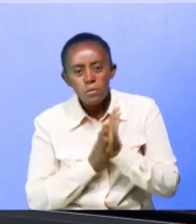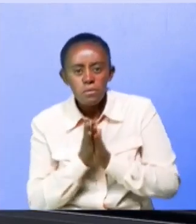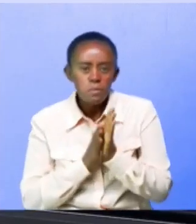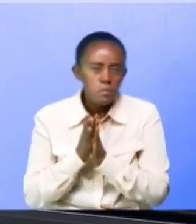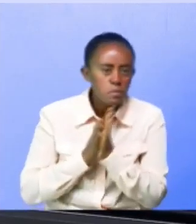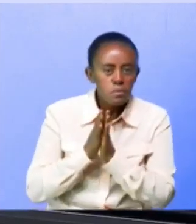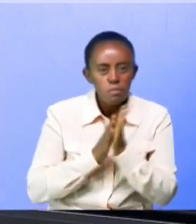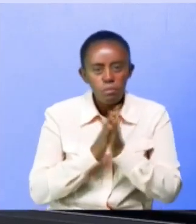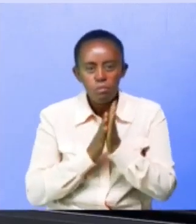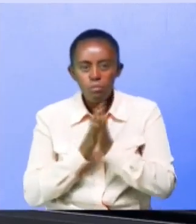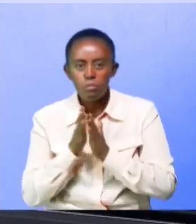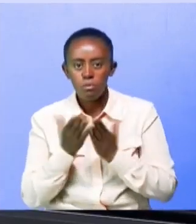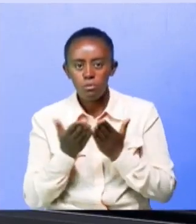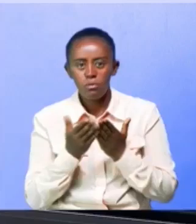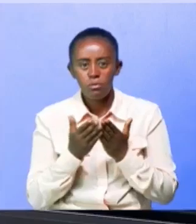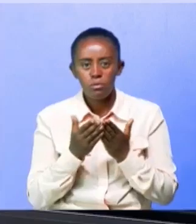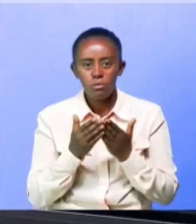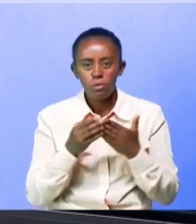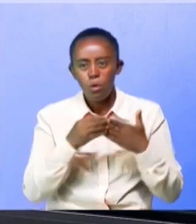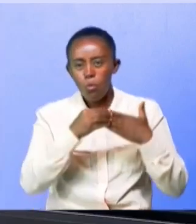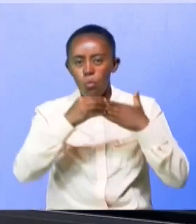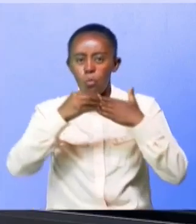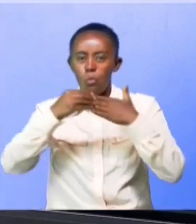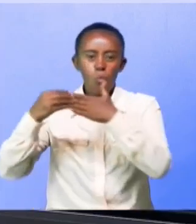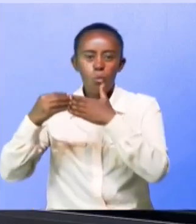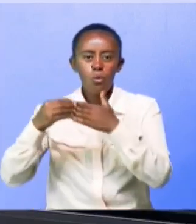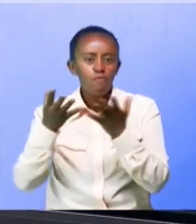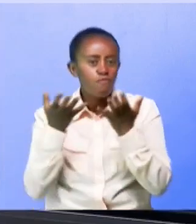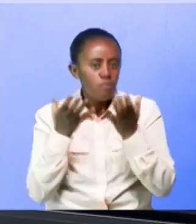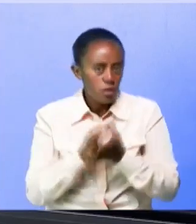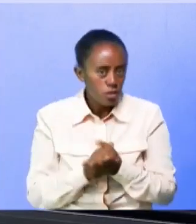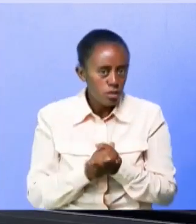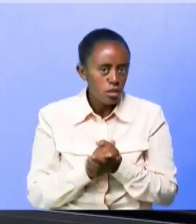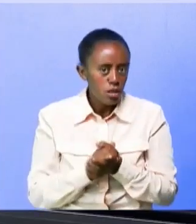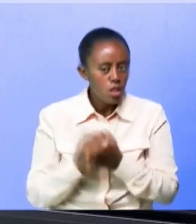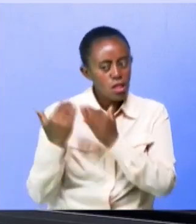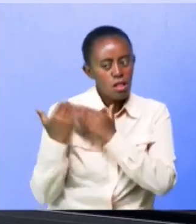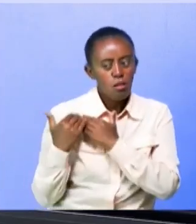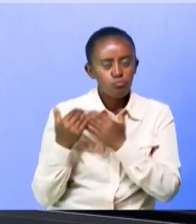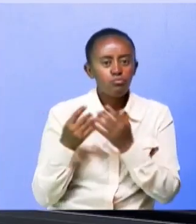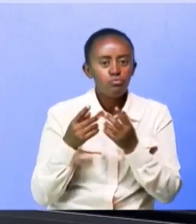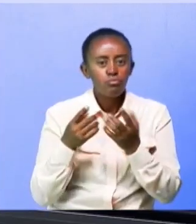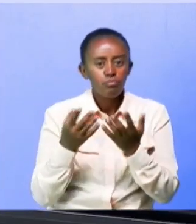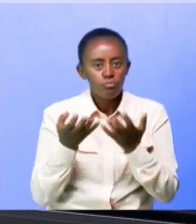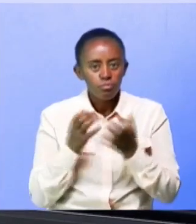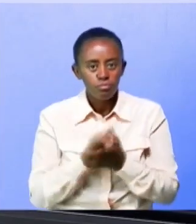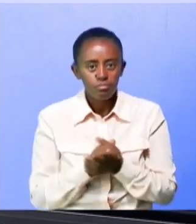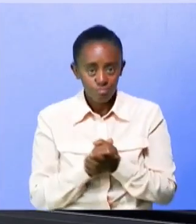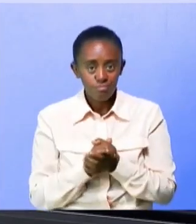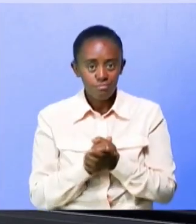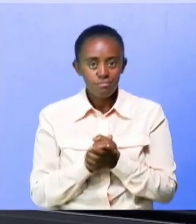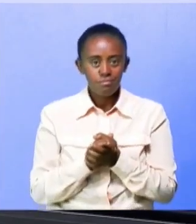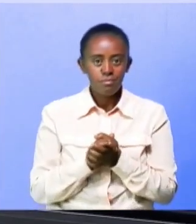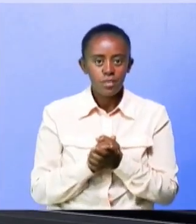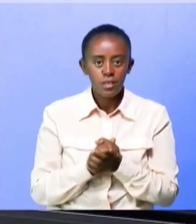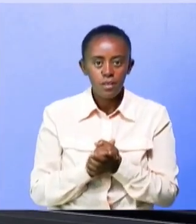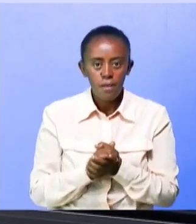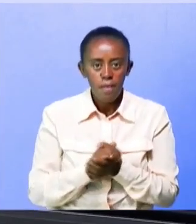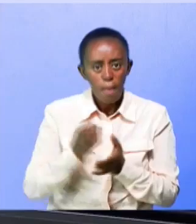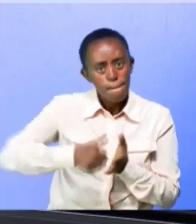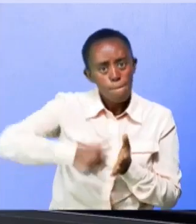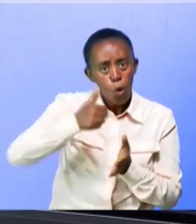what? A leader of the future. You see? They are eager to be what? You see, the prominent person in